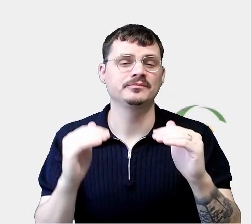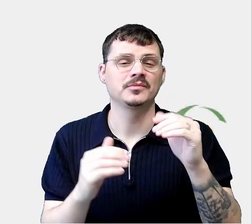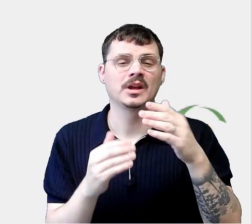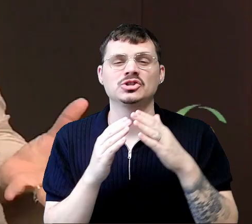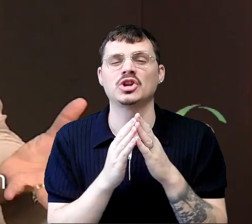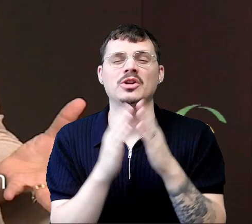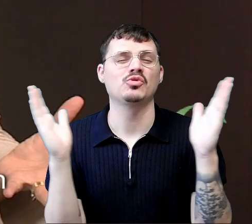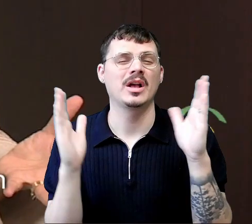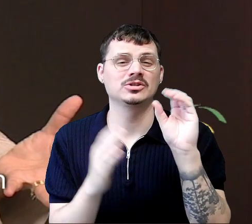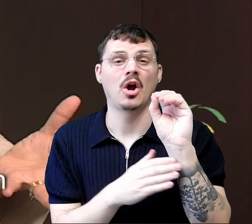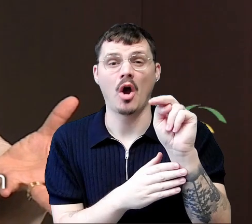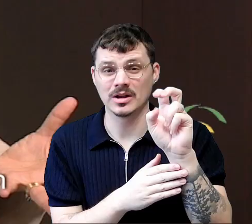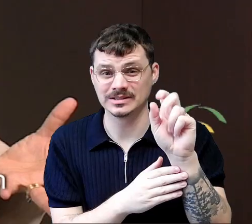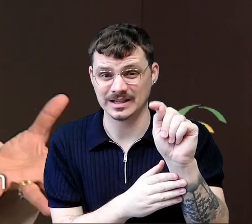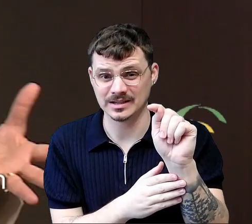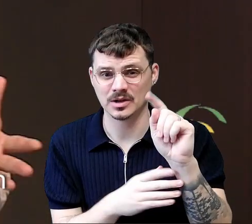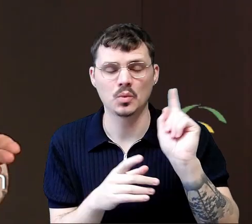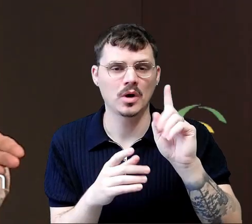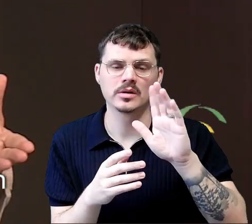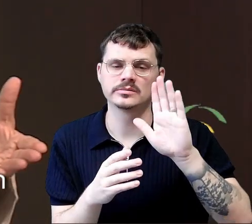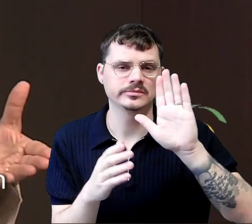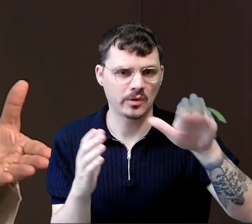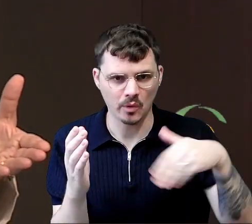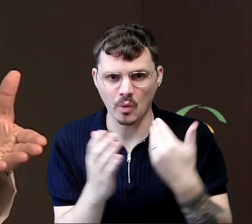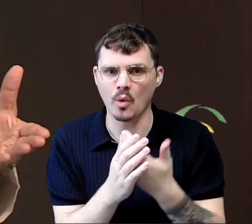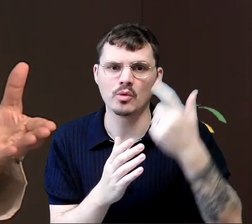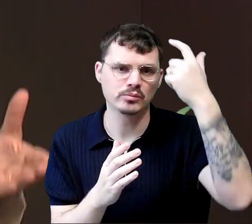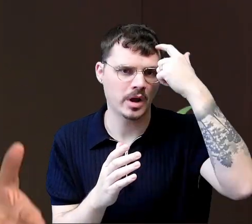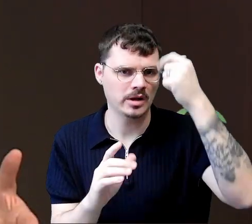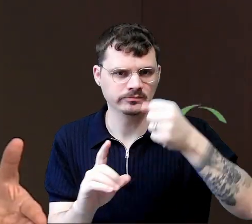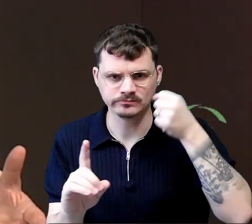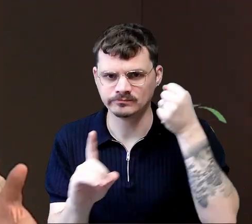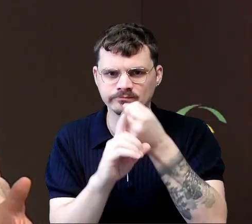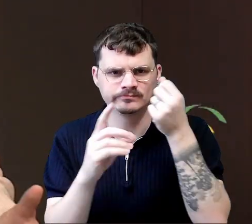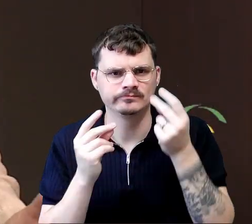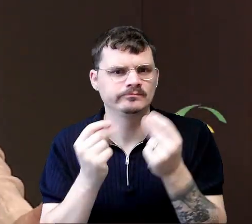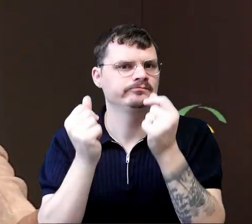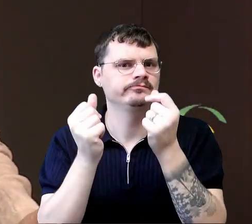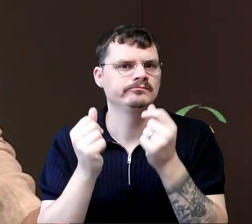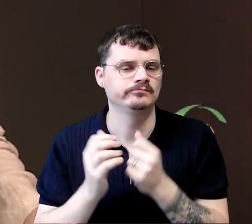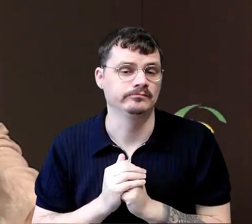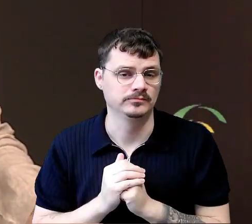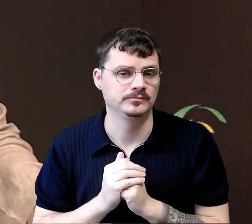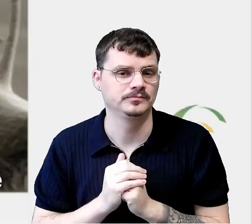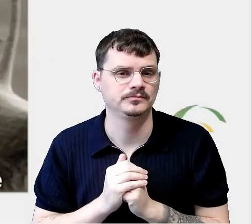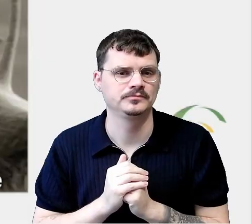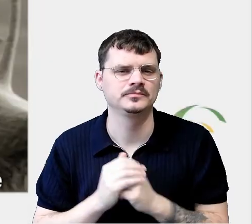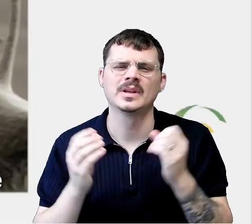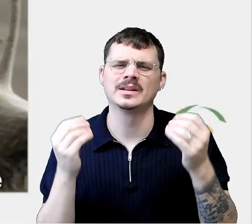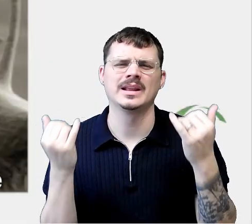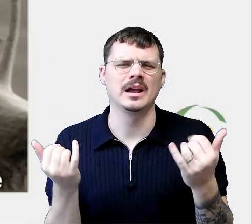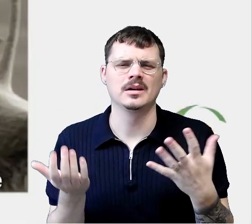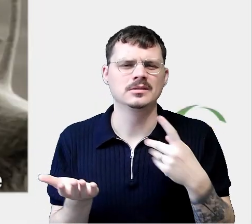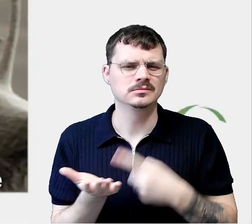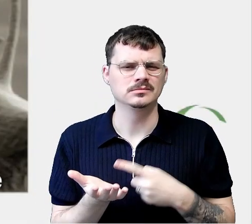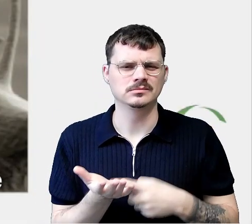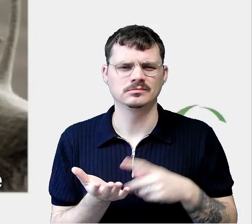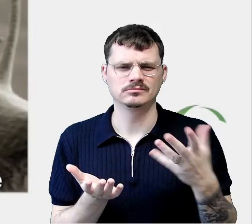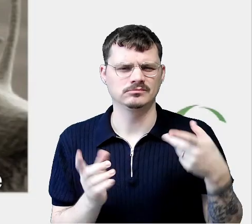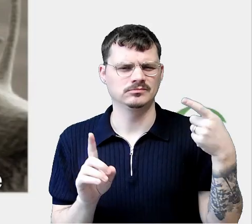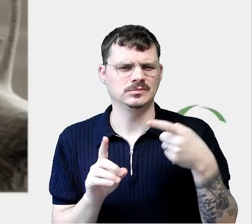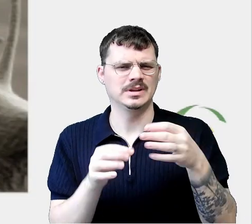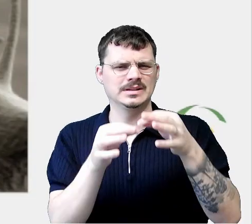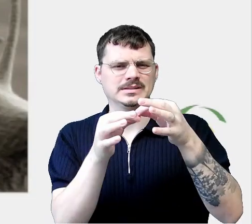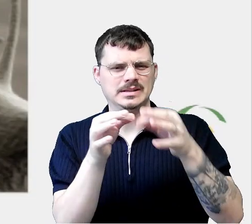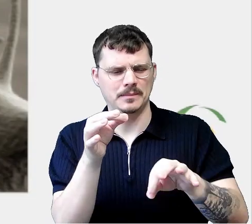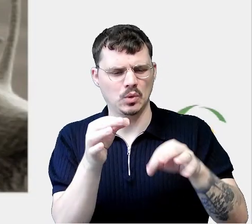onset, those are seizures where the entire brain is affected immediately. So what are we talking in terms of